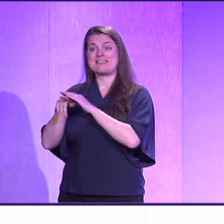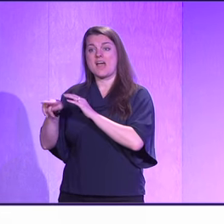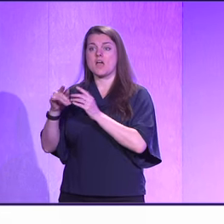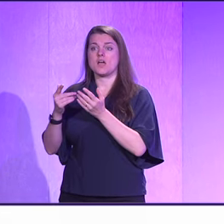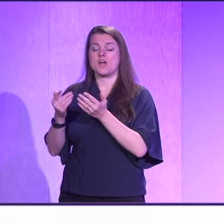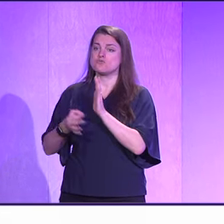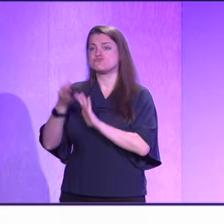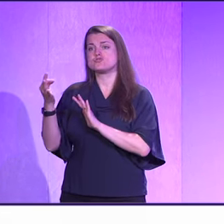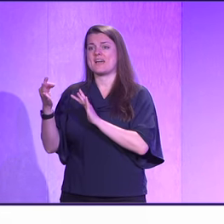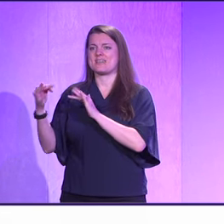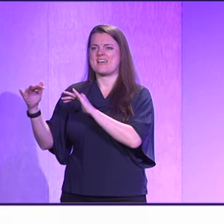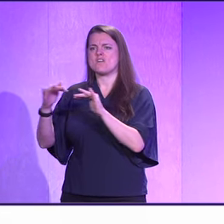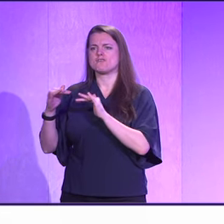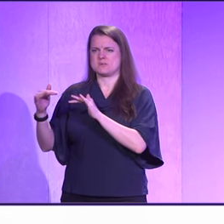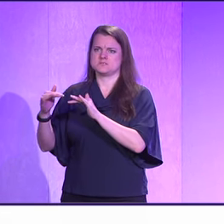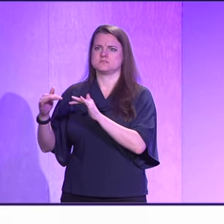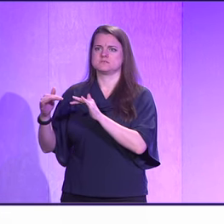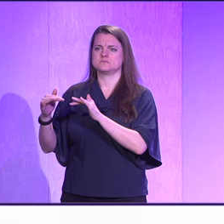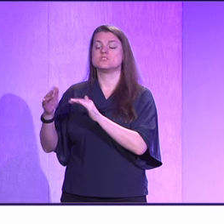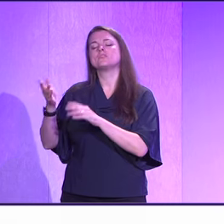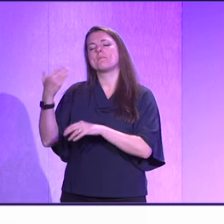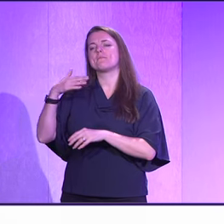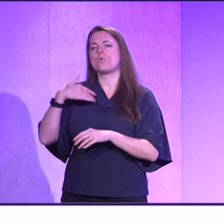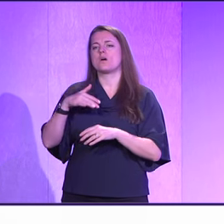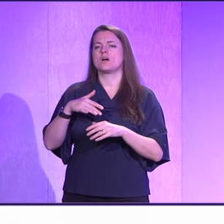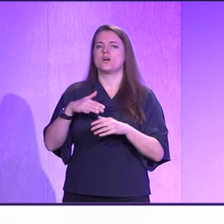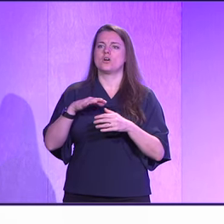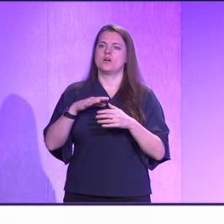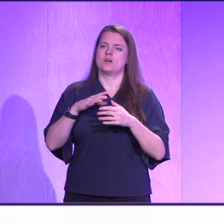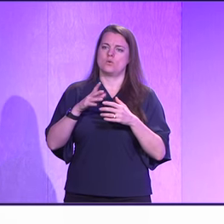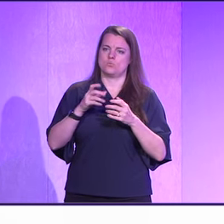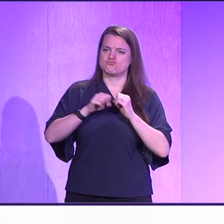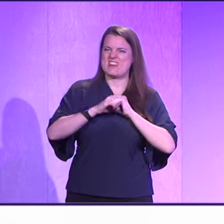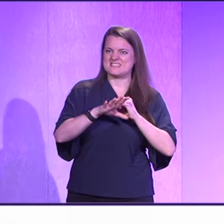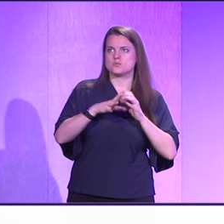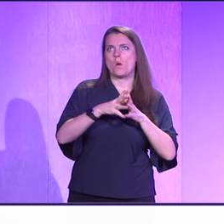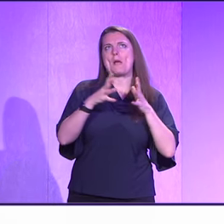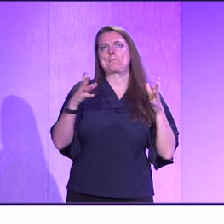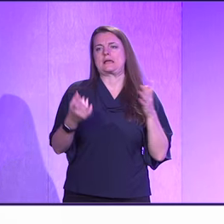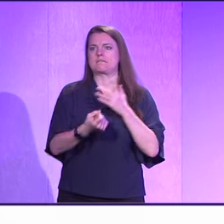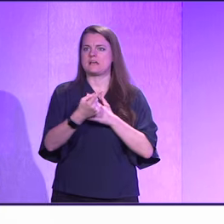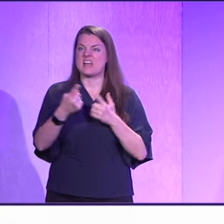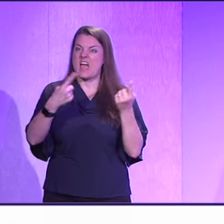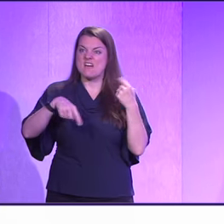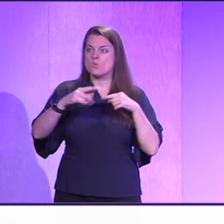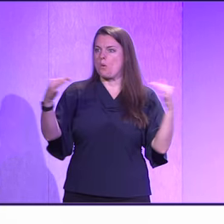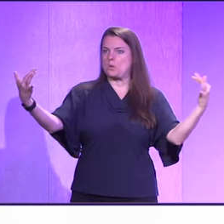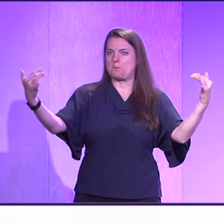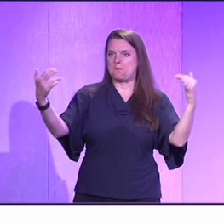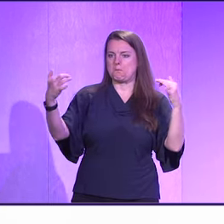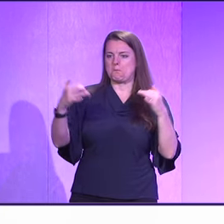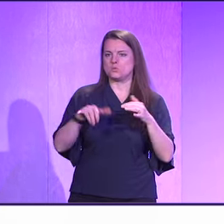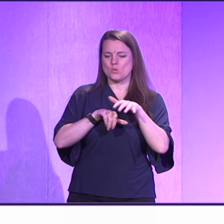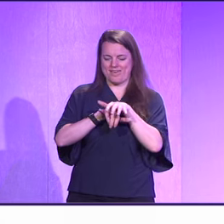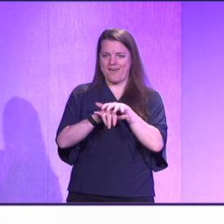environment. So they've went from releases used to be this really big event when I started, where everyone would come into the hangar, and